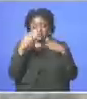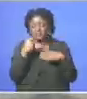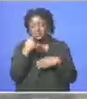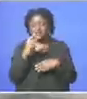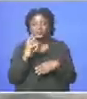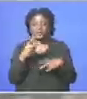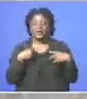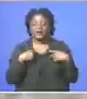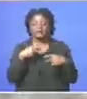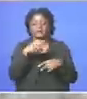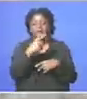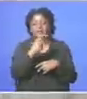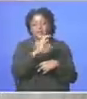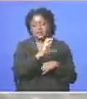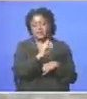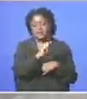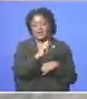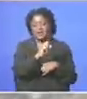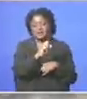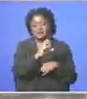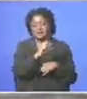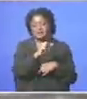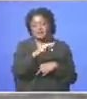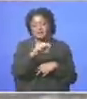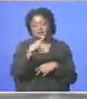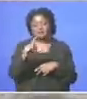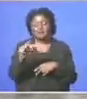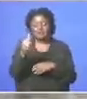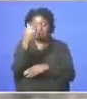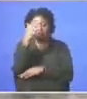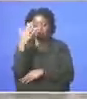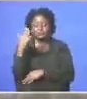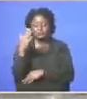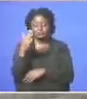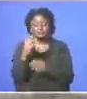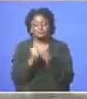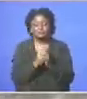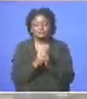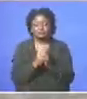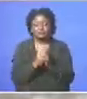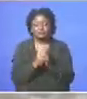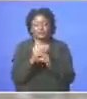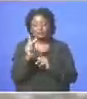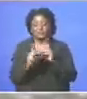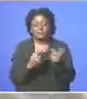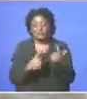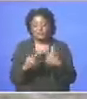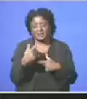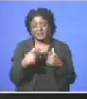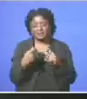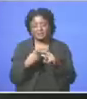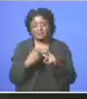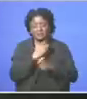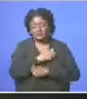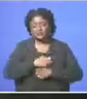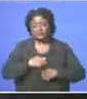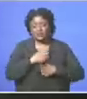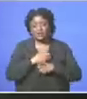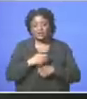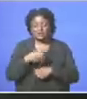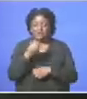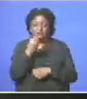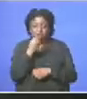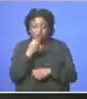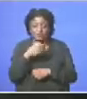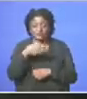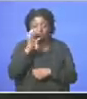Scores assembled at the King Eric Regatta Park to enjoy delightful native dishes, entertainment, and drinks. There was a platting